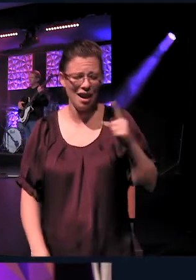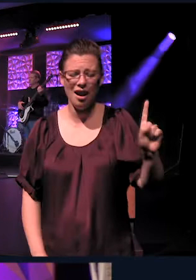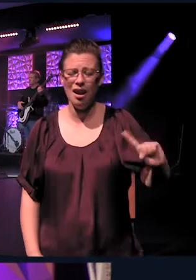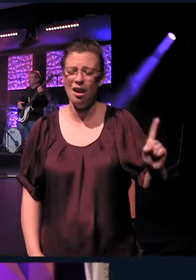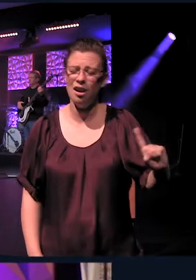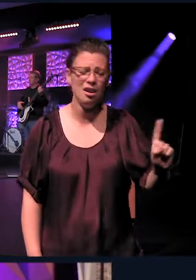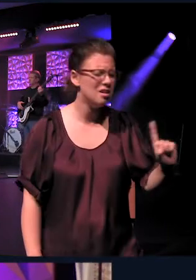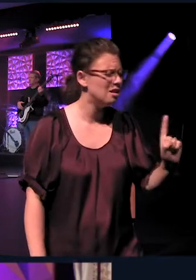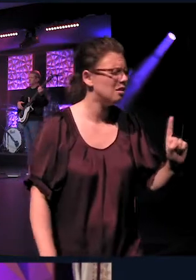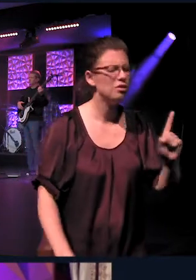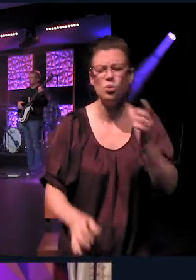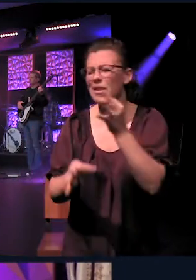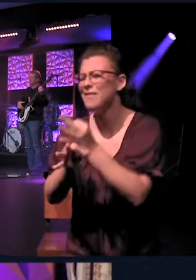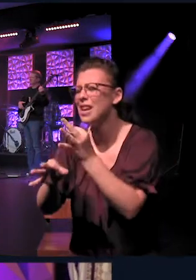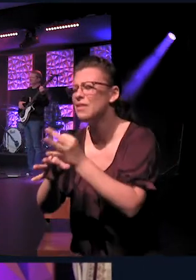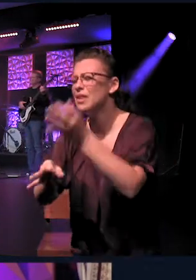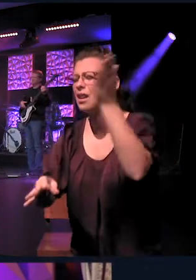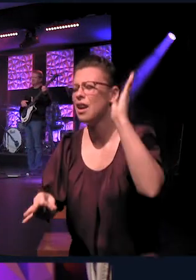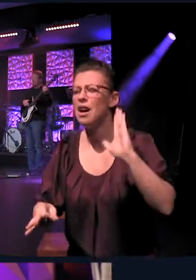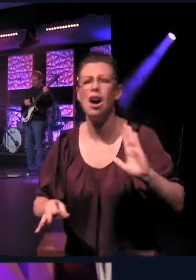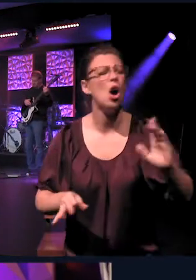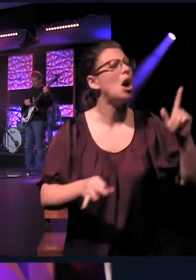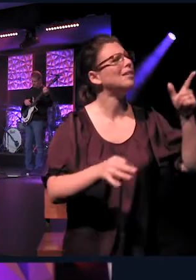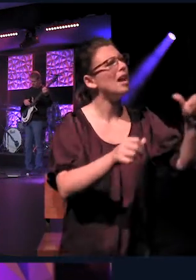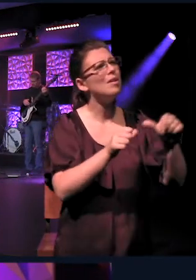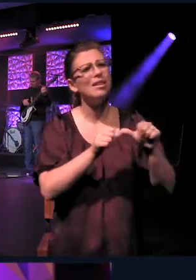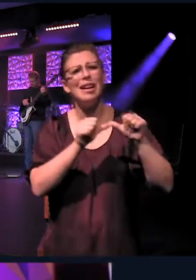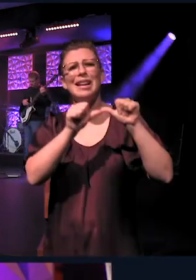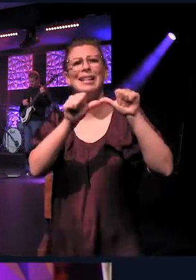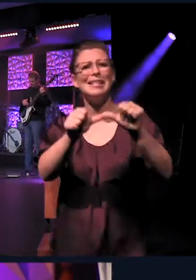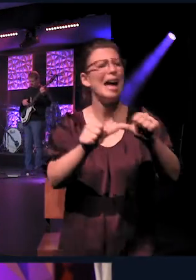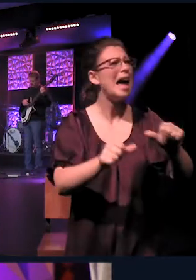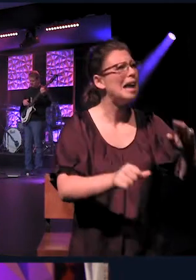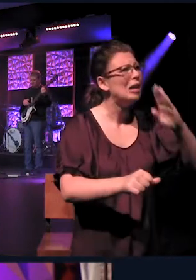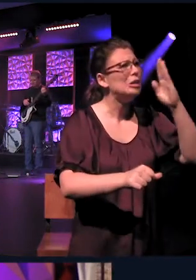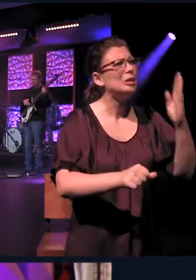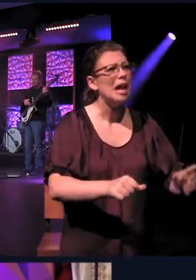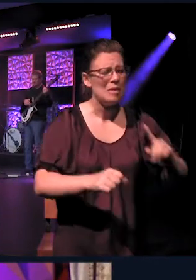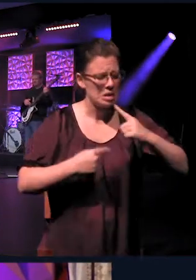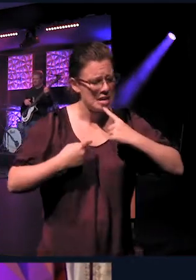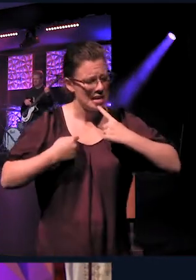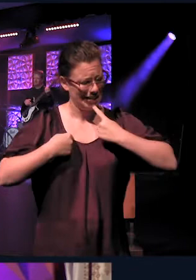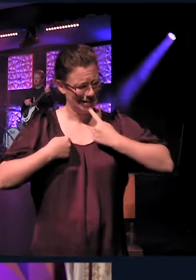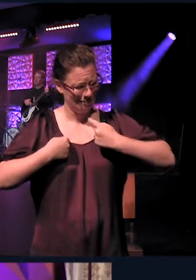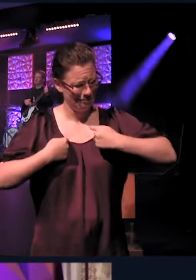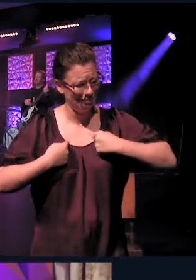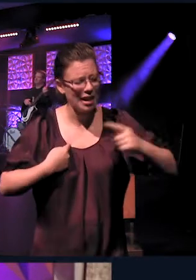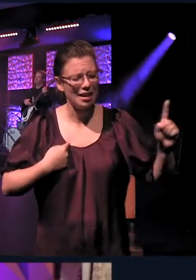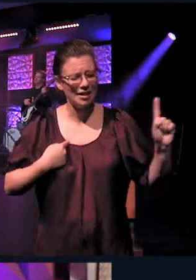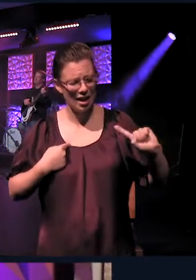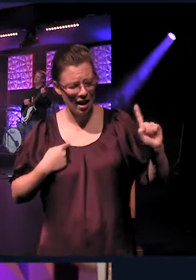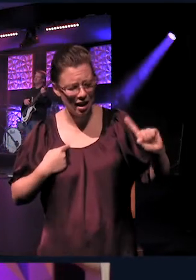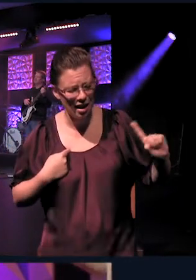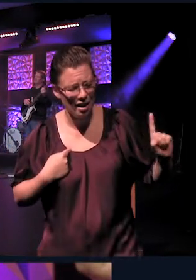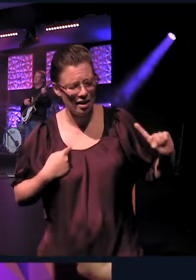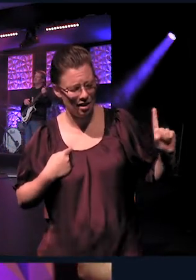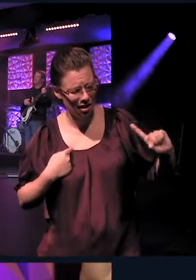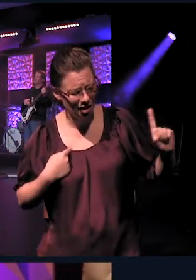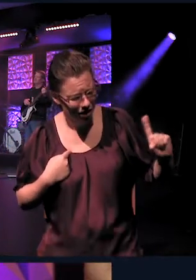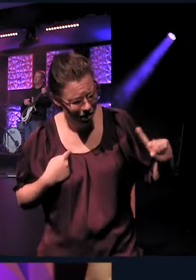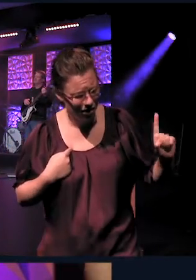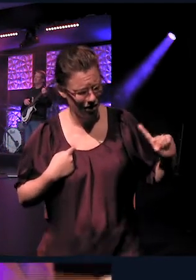You're never gonna let me down. You are faithful, God. You're never gonna let, you're never. never gonna let me